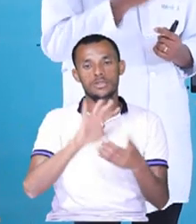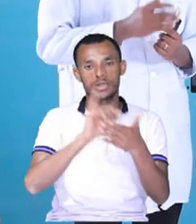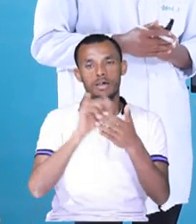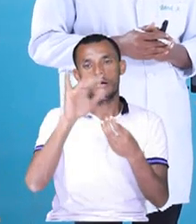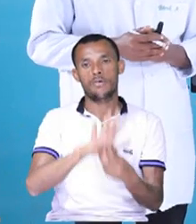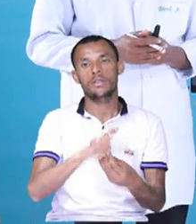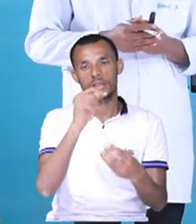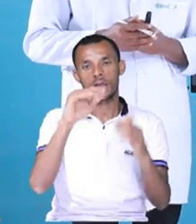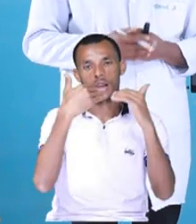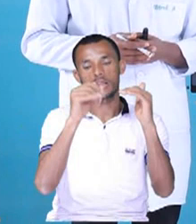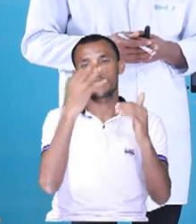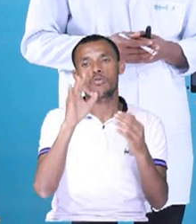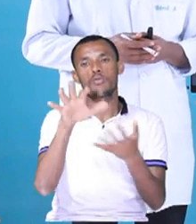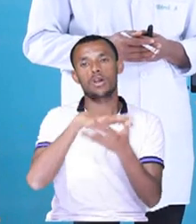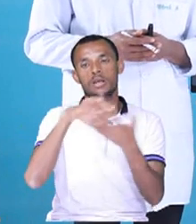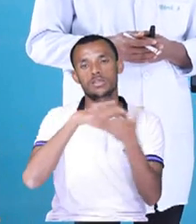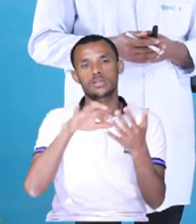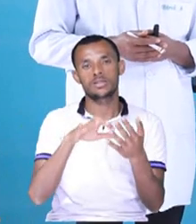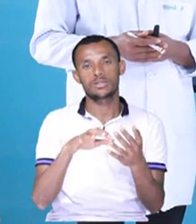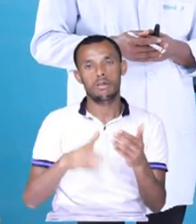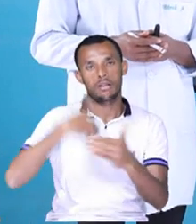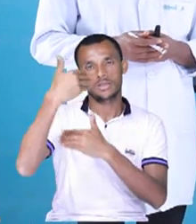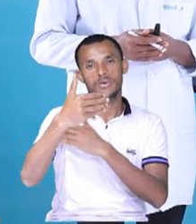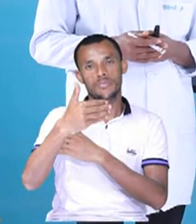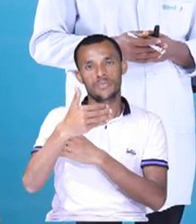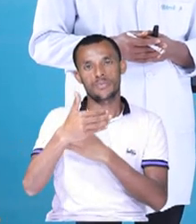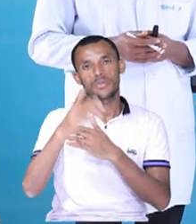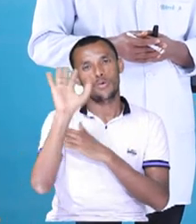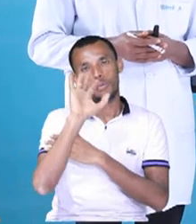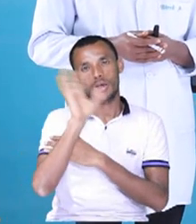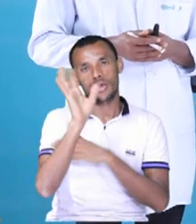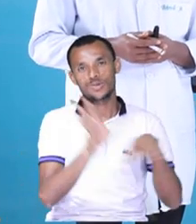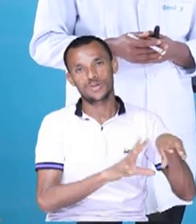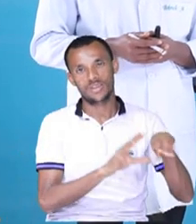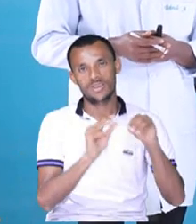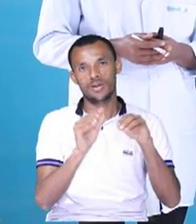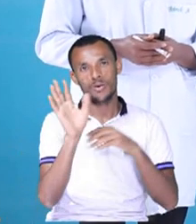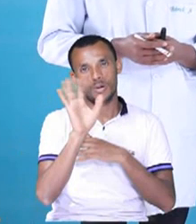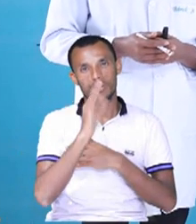affect rates of reaction. Until next time, goodbye, student.